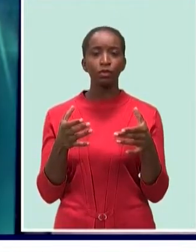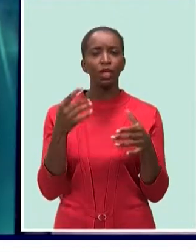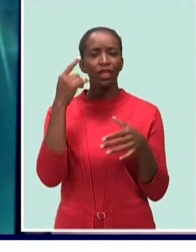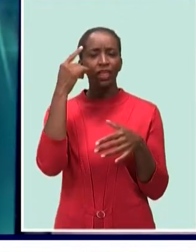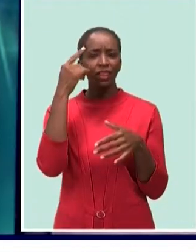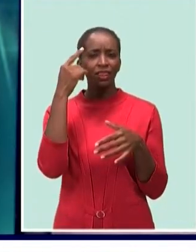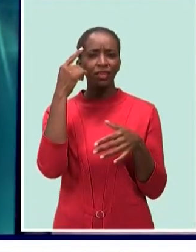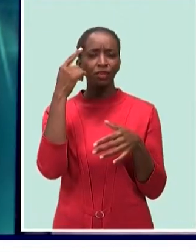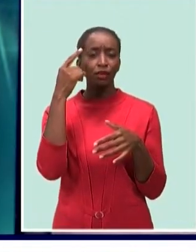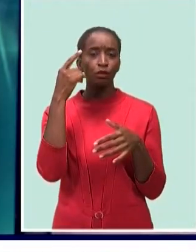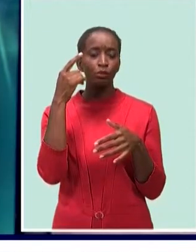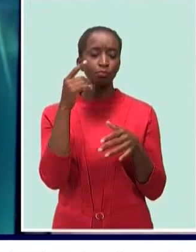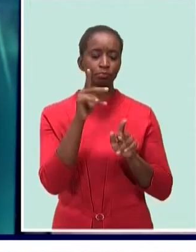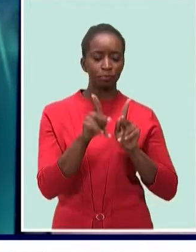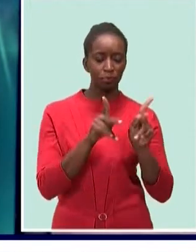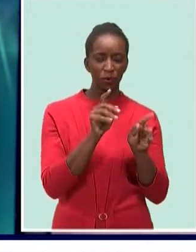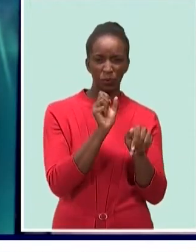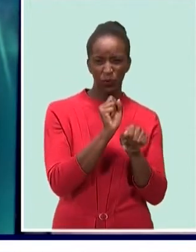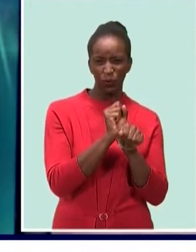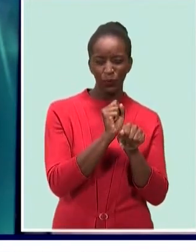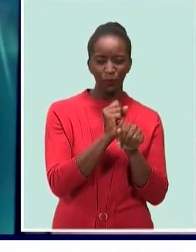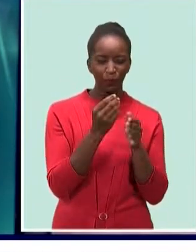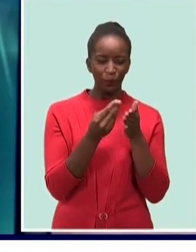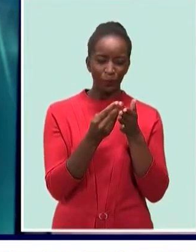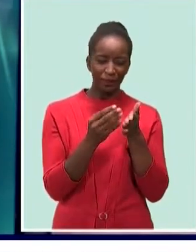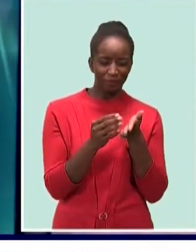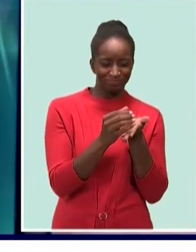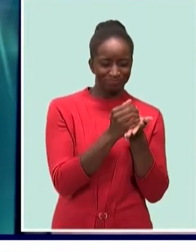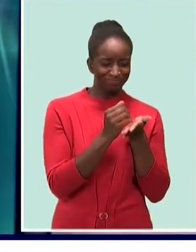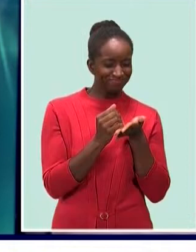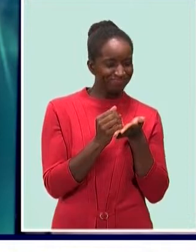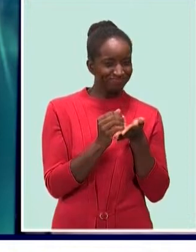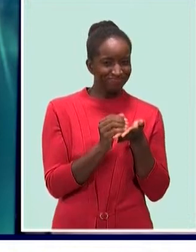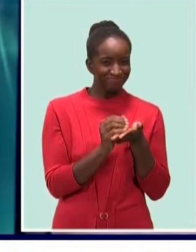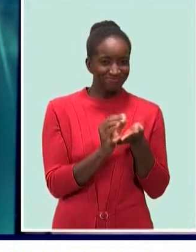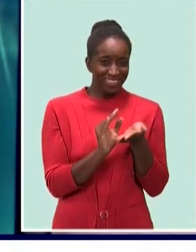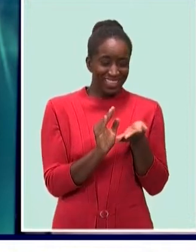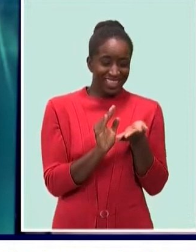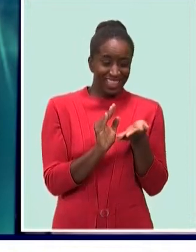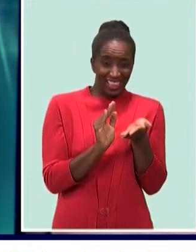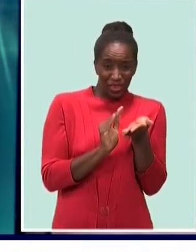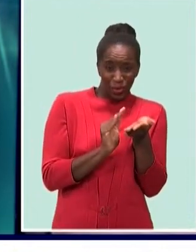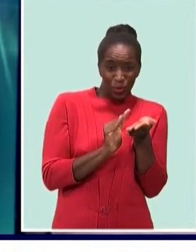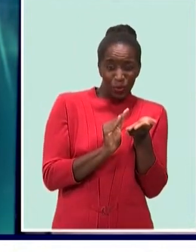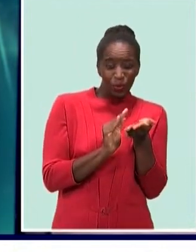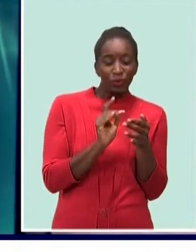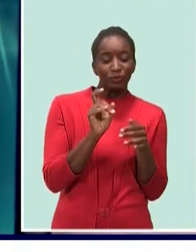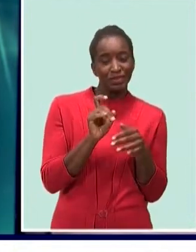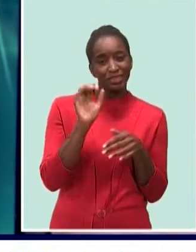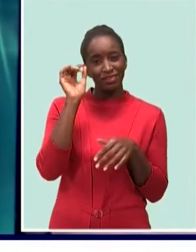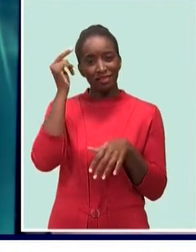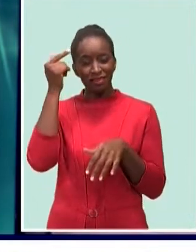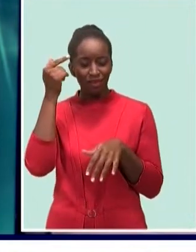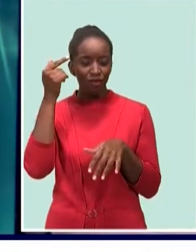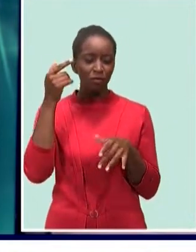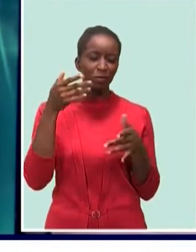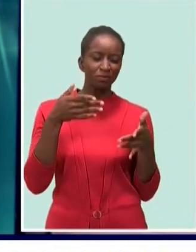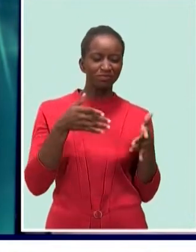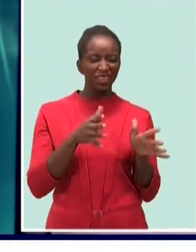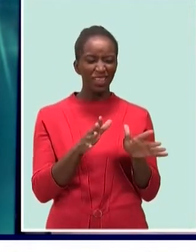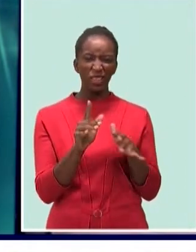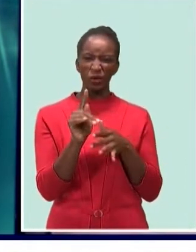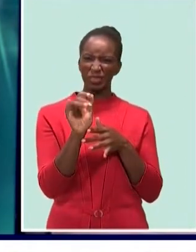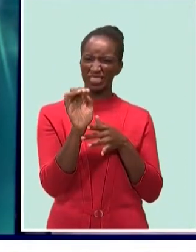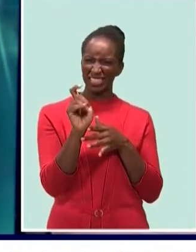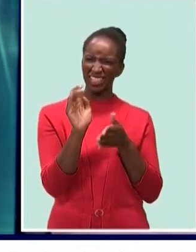relief at the lower end of the income scale as well. But if this is done, the revenue must be made up by government, so that there may need